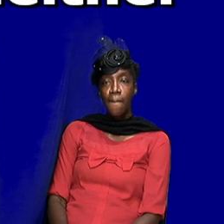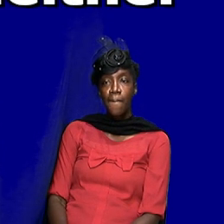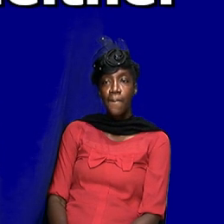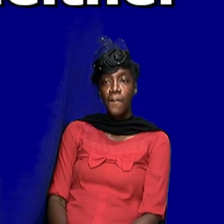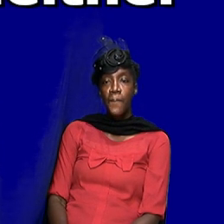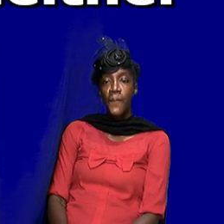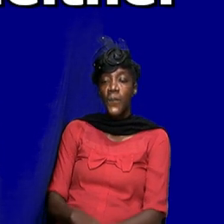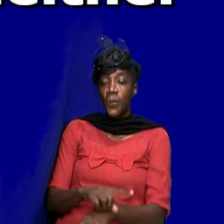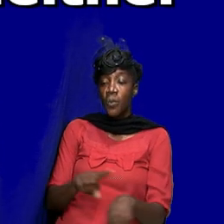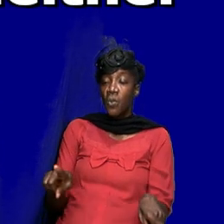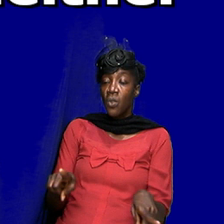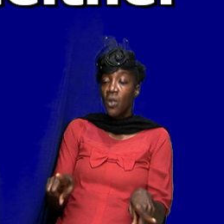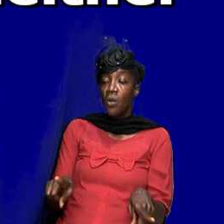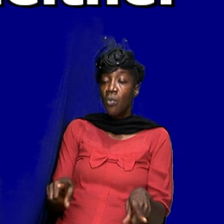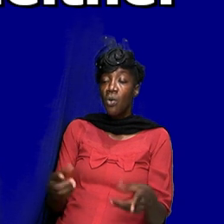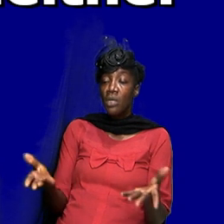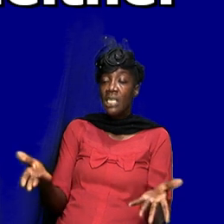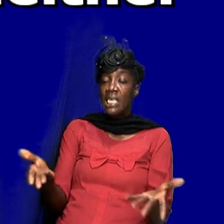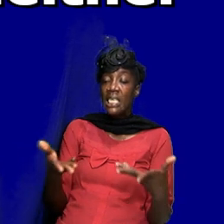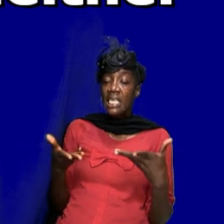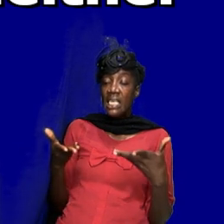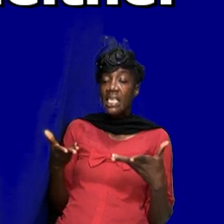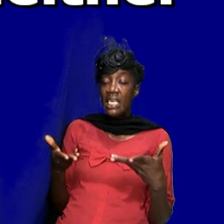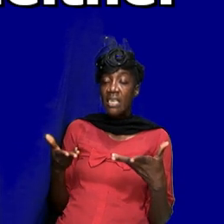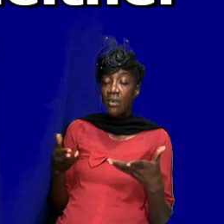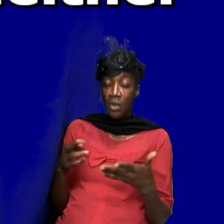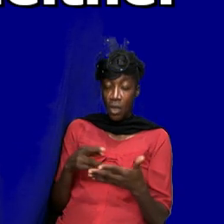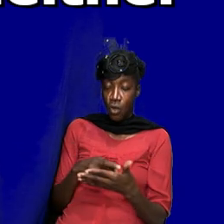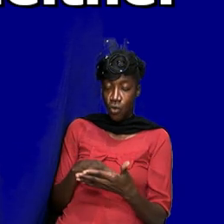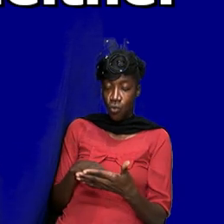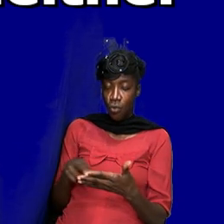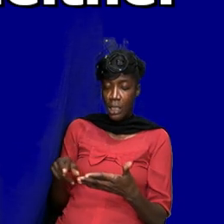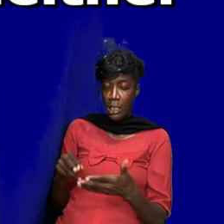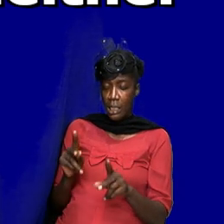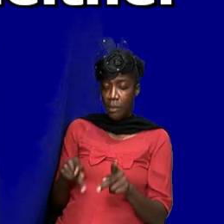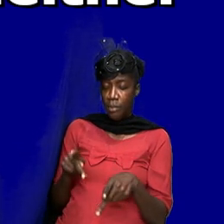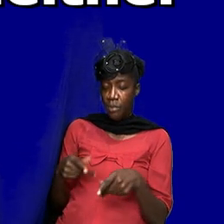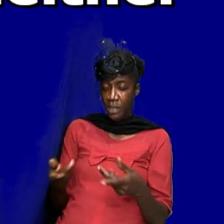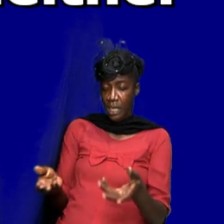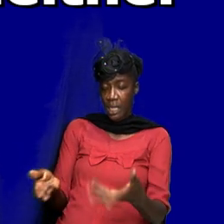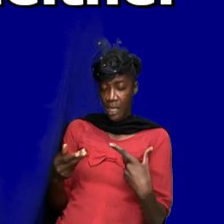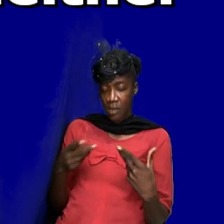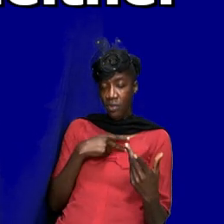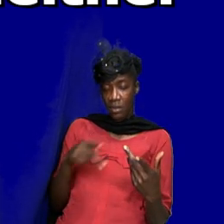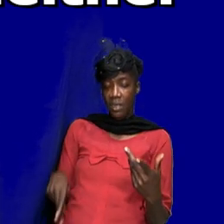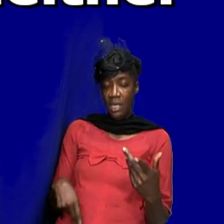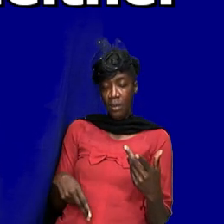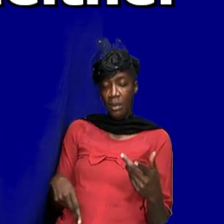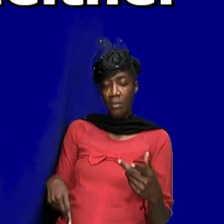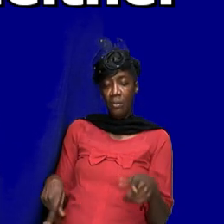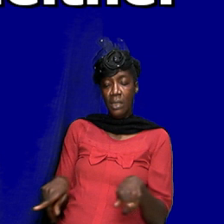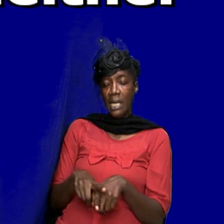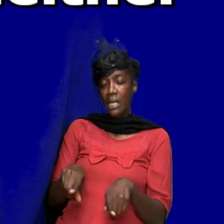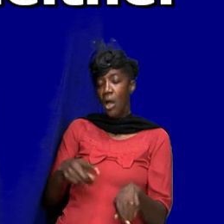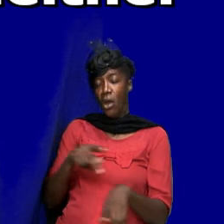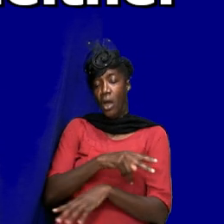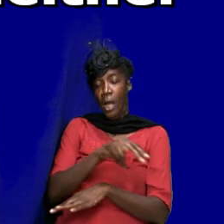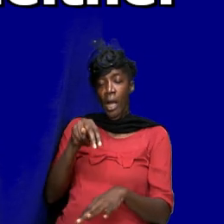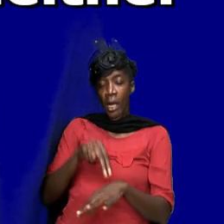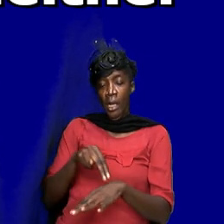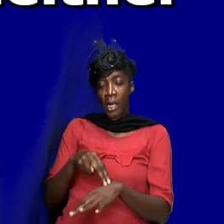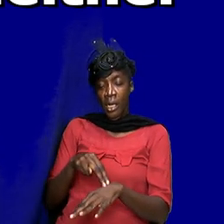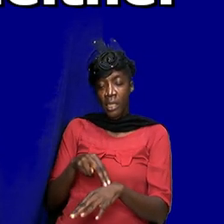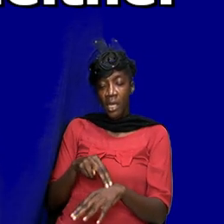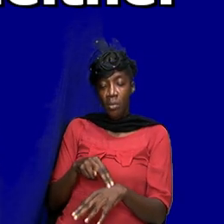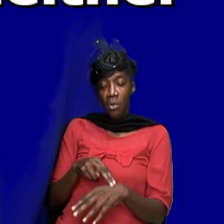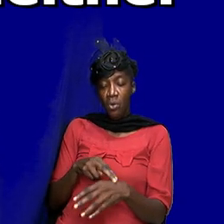But here it is that we're reading that the people said, give us a king that we might be like the other nations. But when